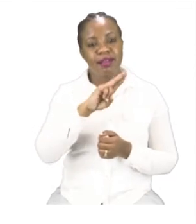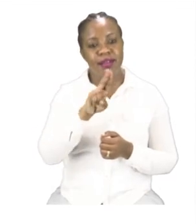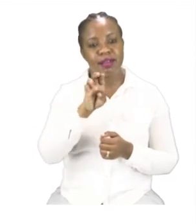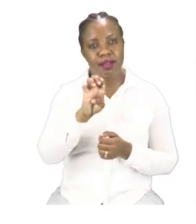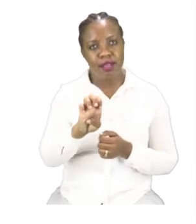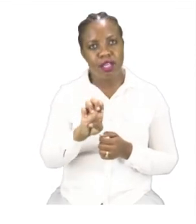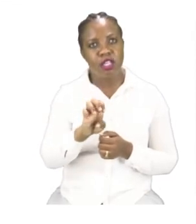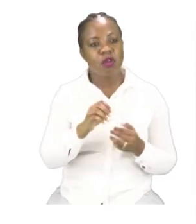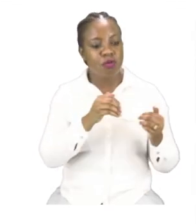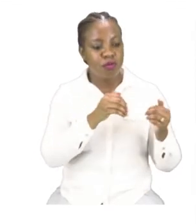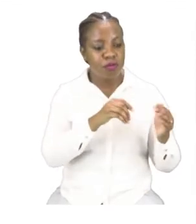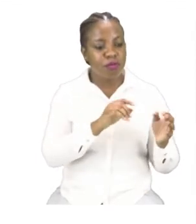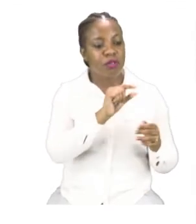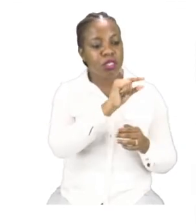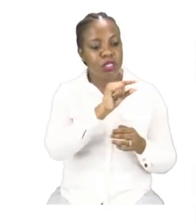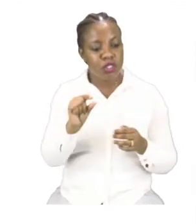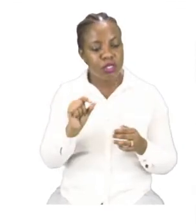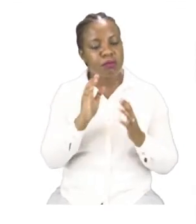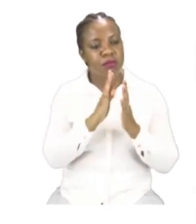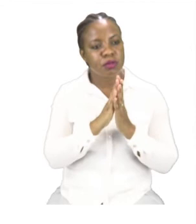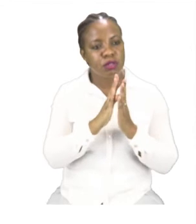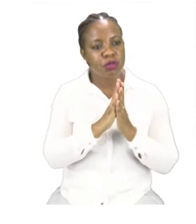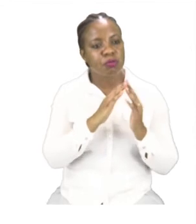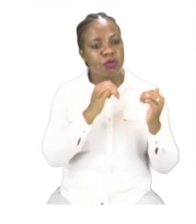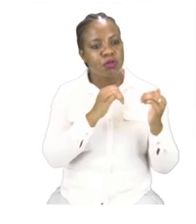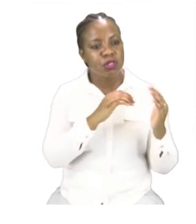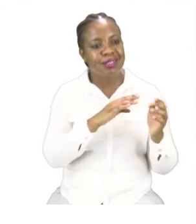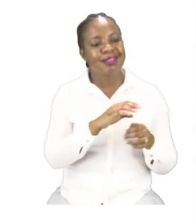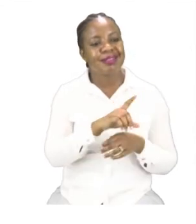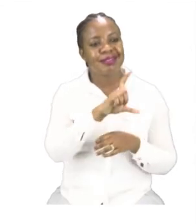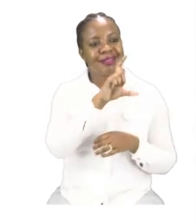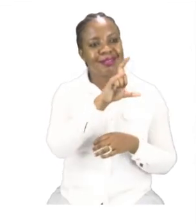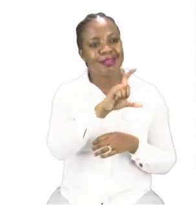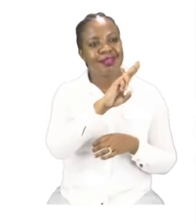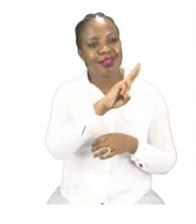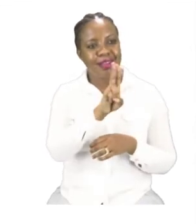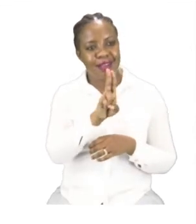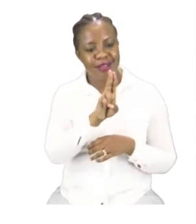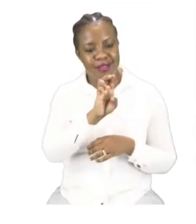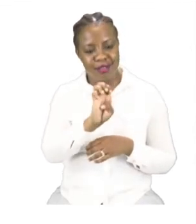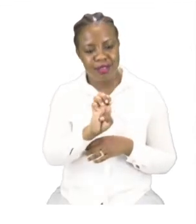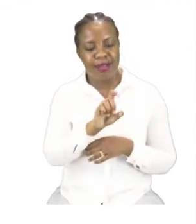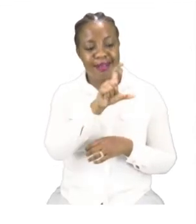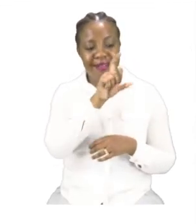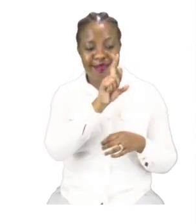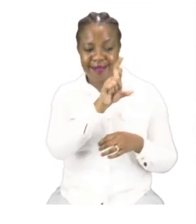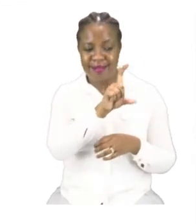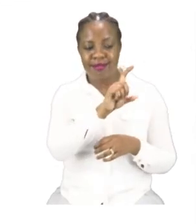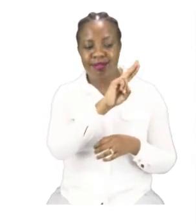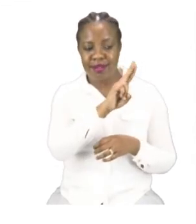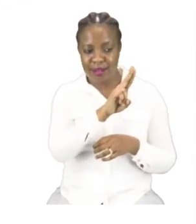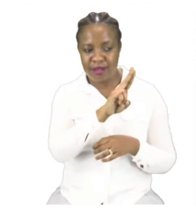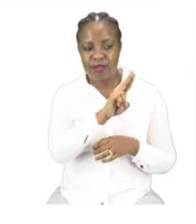H. So you're going to write your capital letter H and then your E for the word